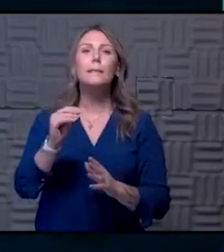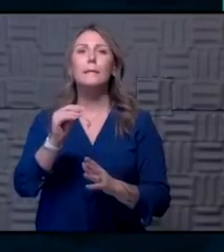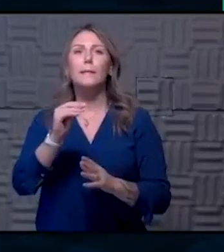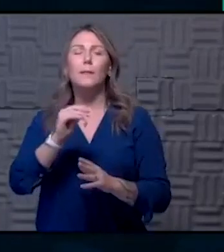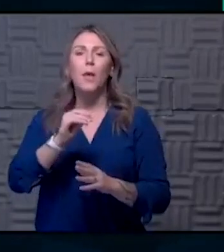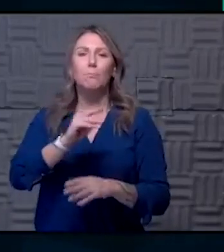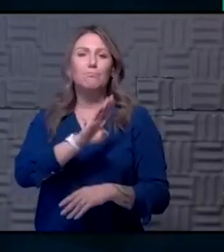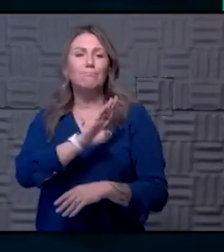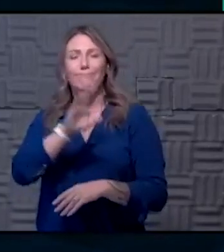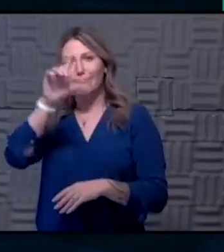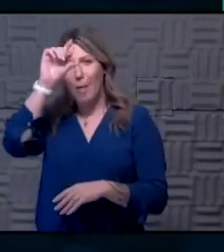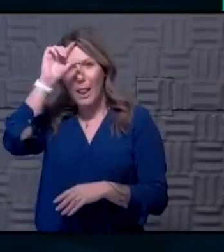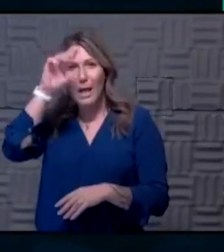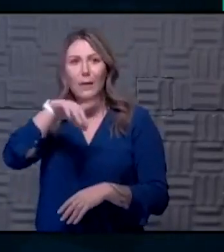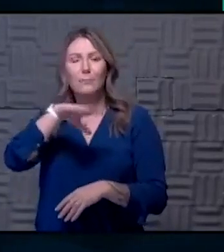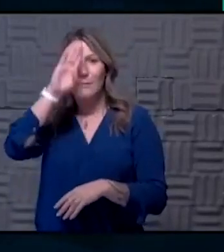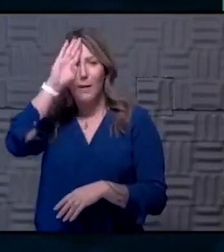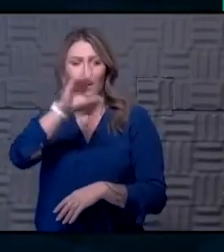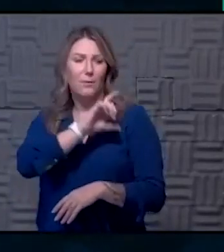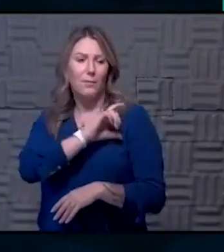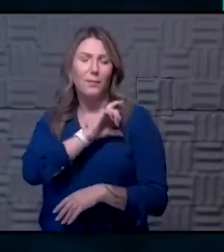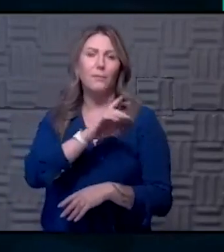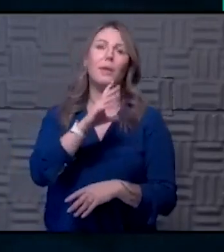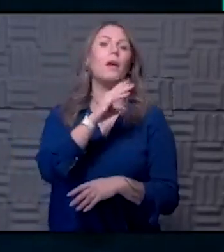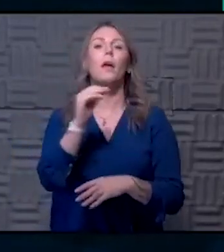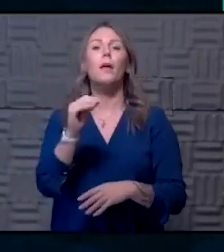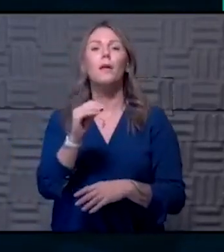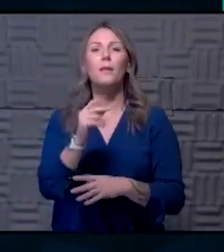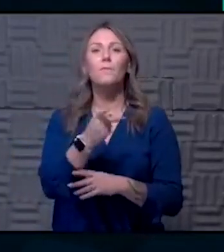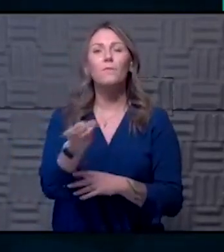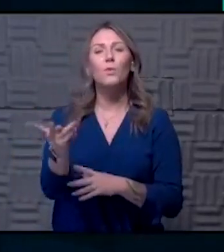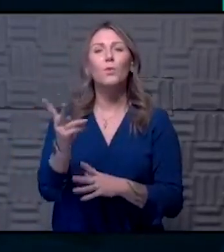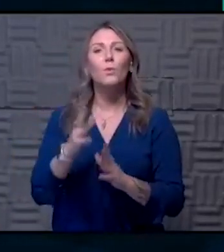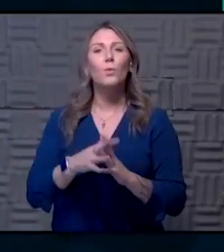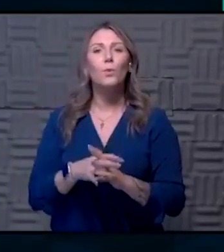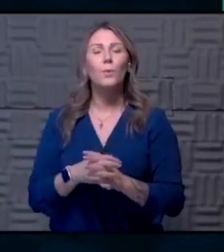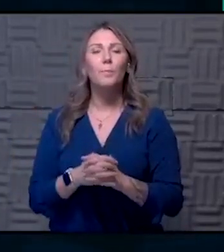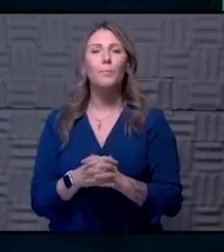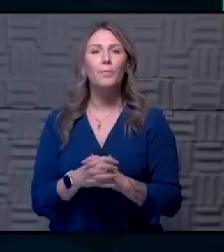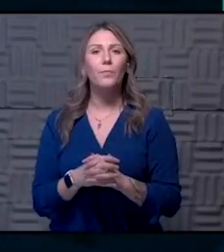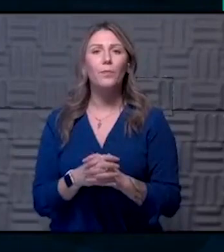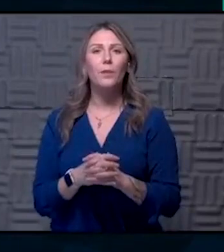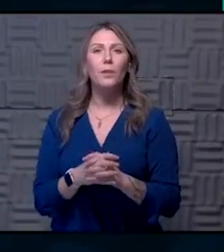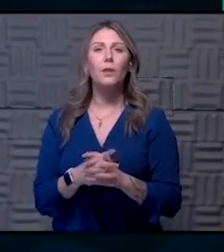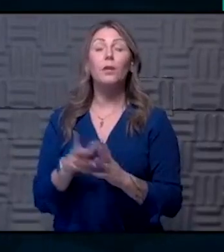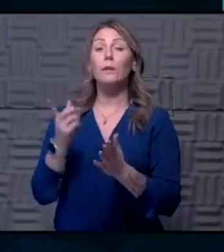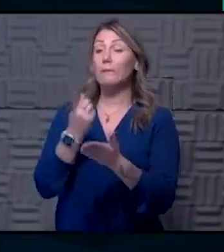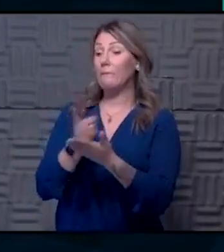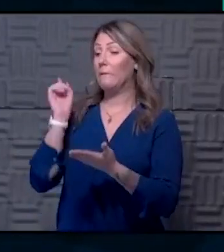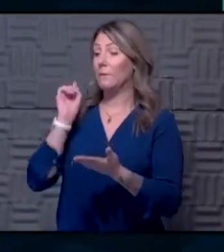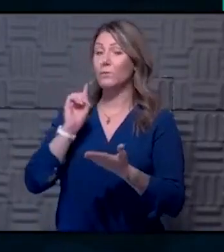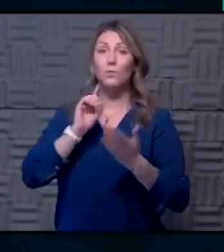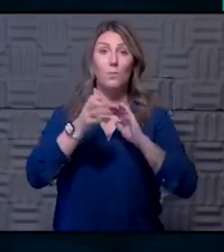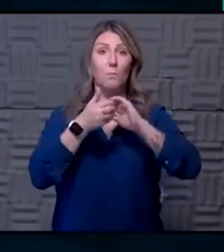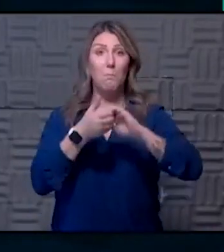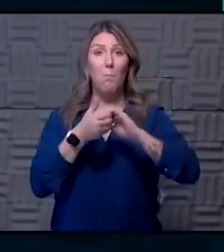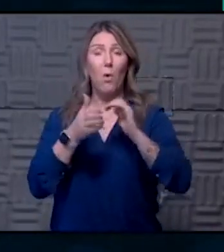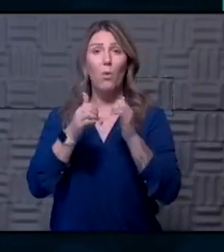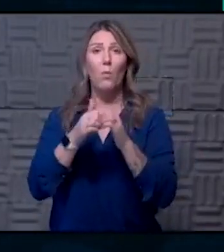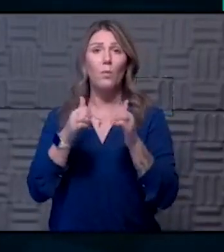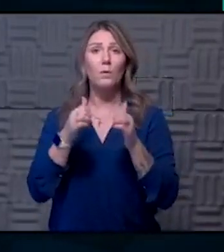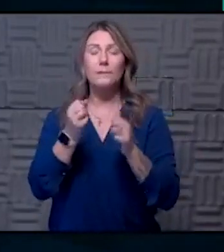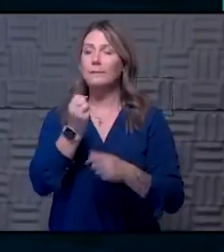few high-risk patients on our own. And last week we were able to partner with